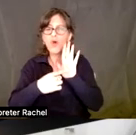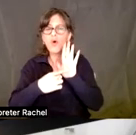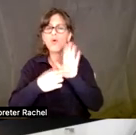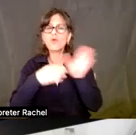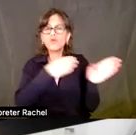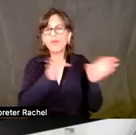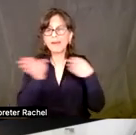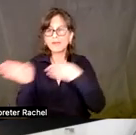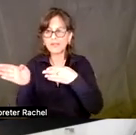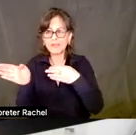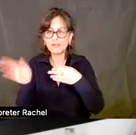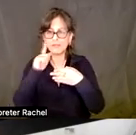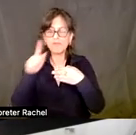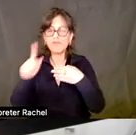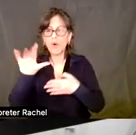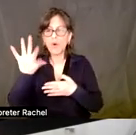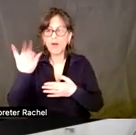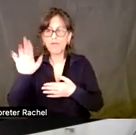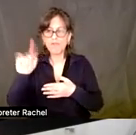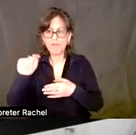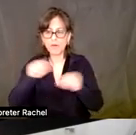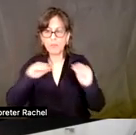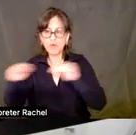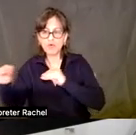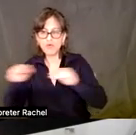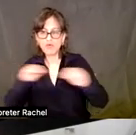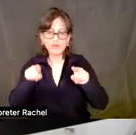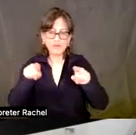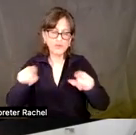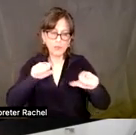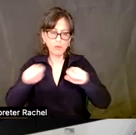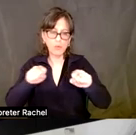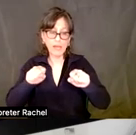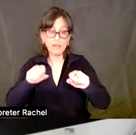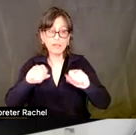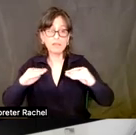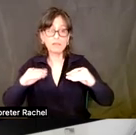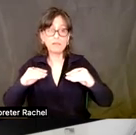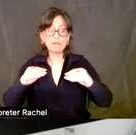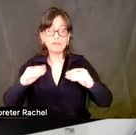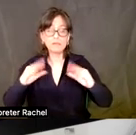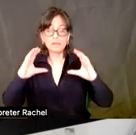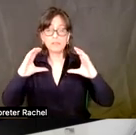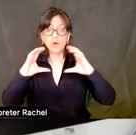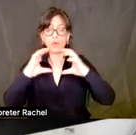they show the direction that the fault moves in an earthquake. A beach ball